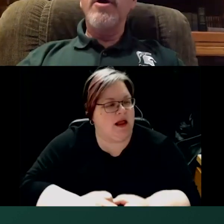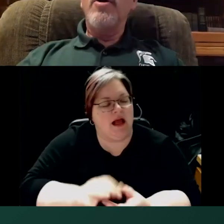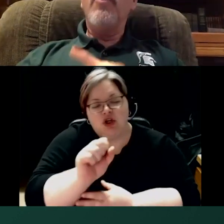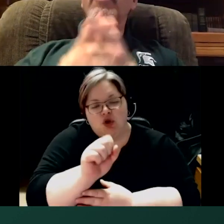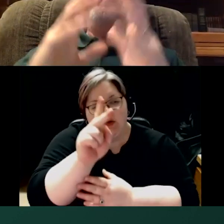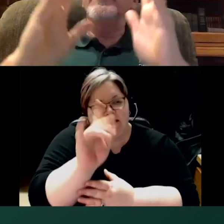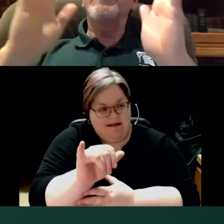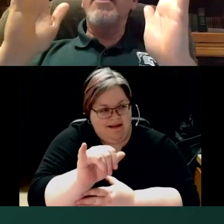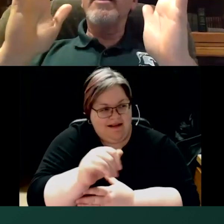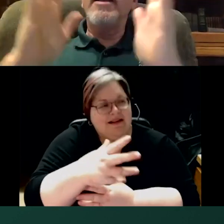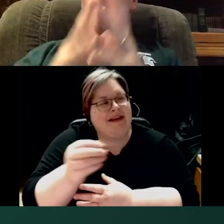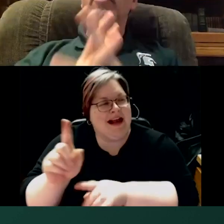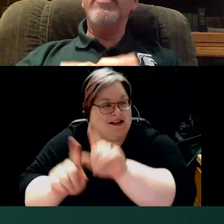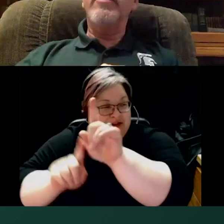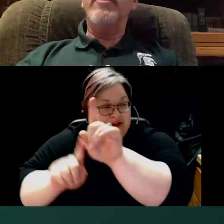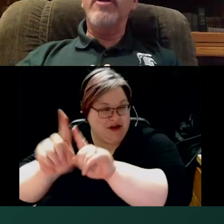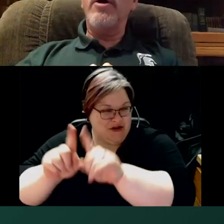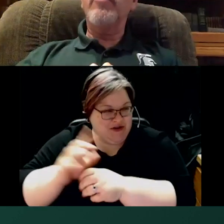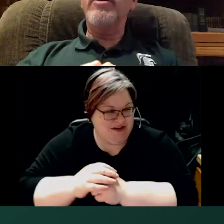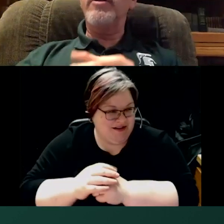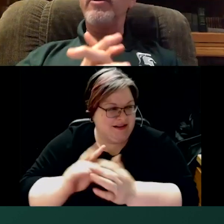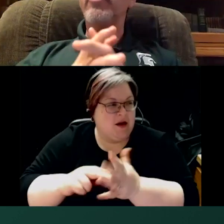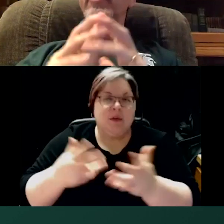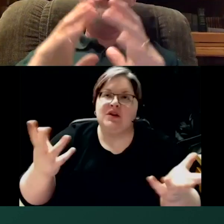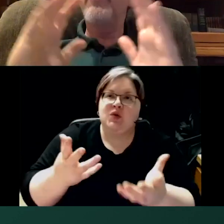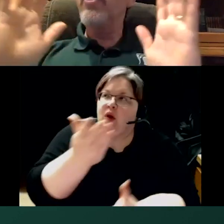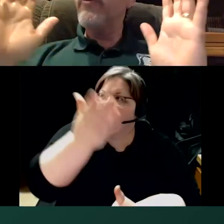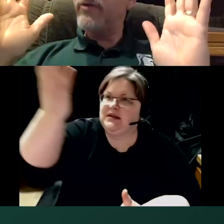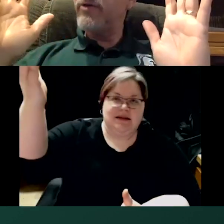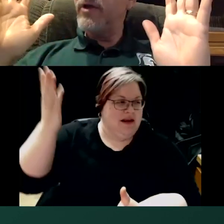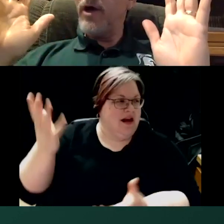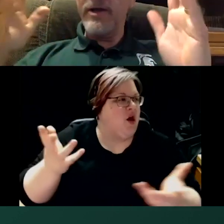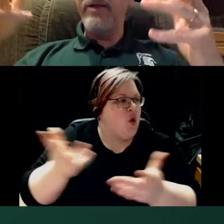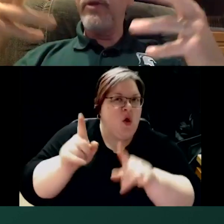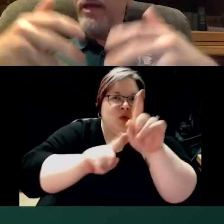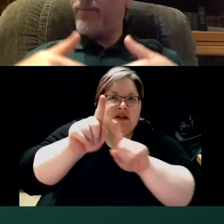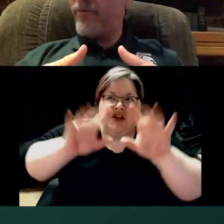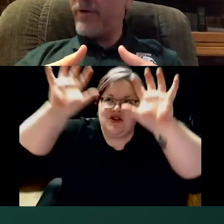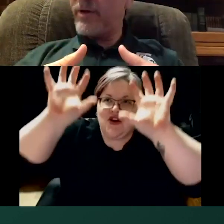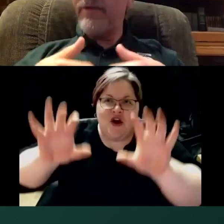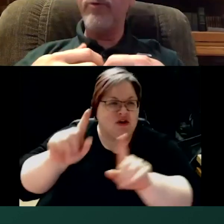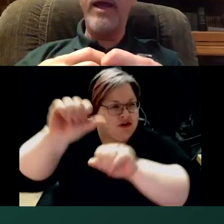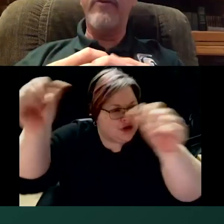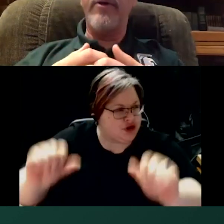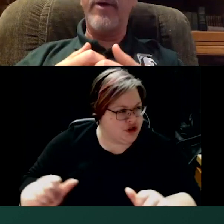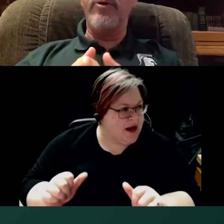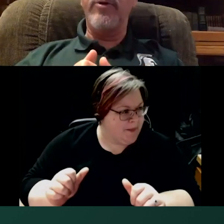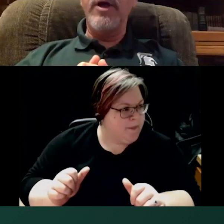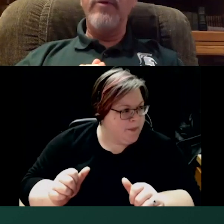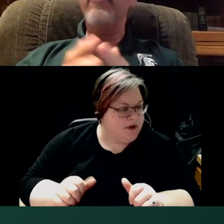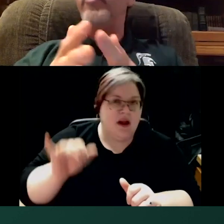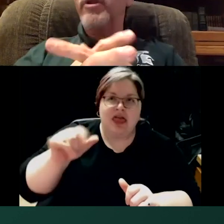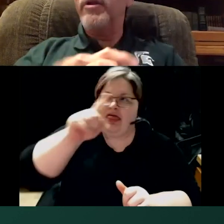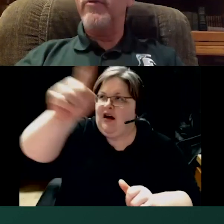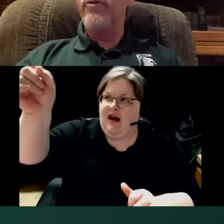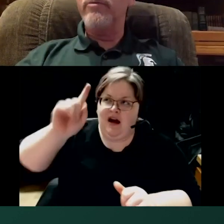Because what was in the sky and what was in the stars was considered to be perfect, unlike the imperfect life we have here on Earth.